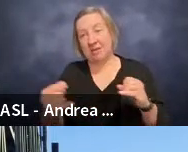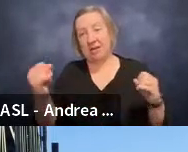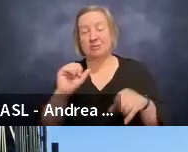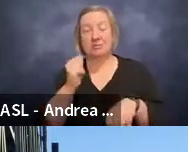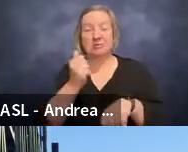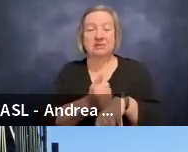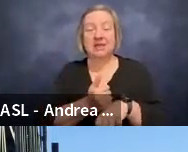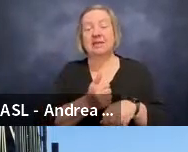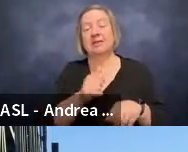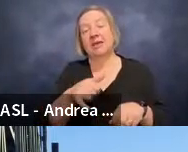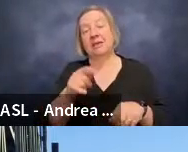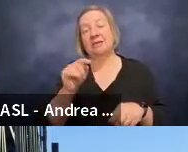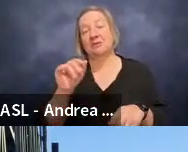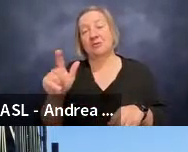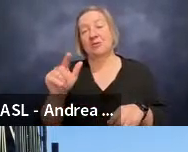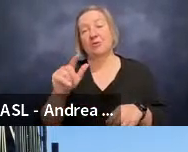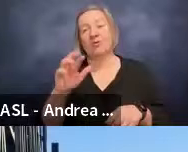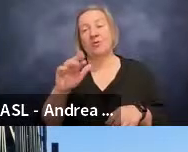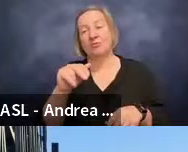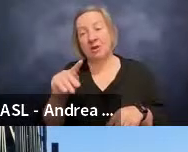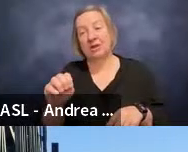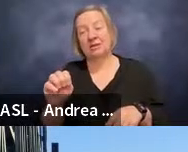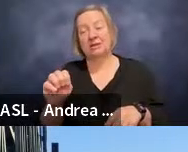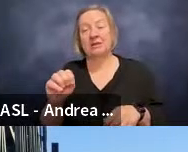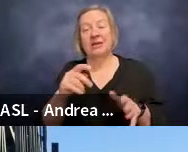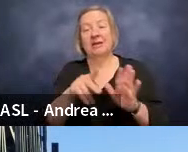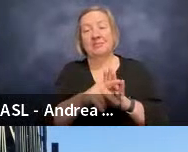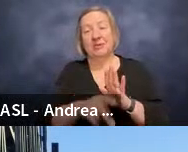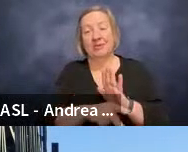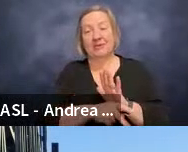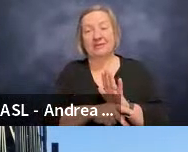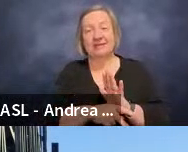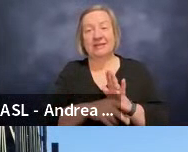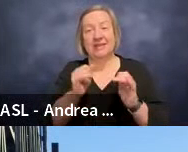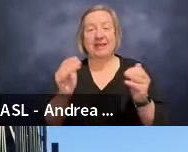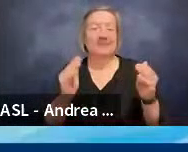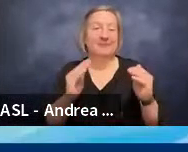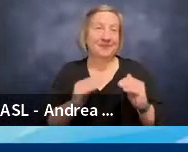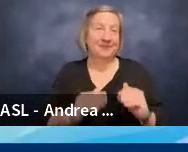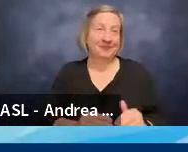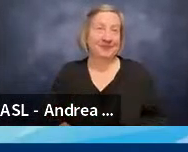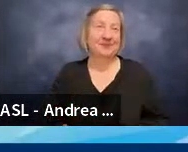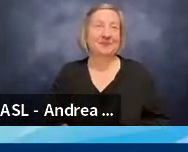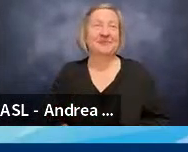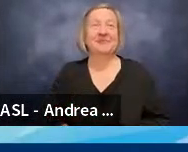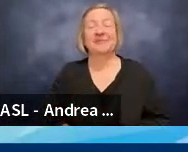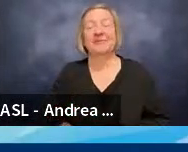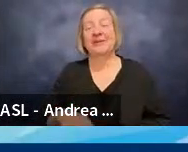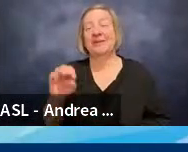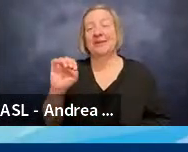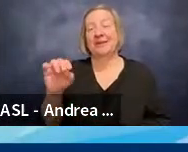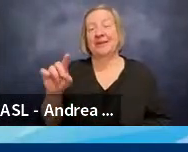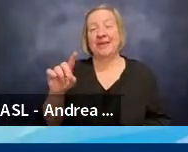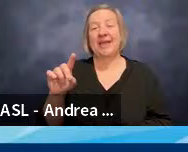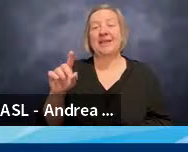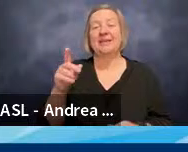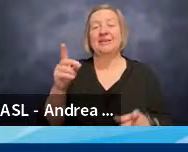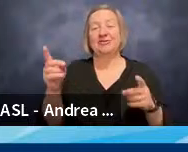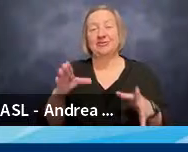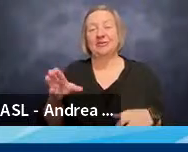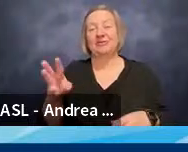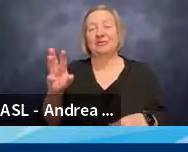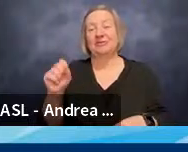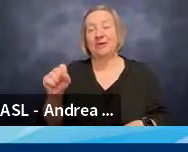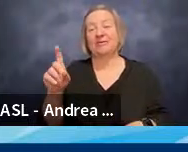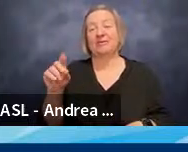rates and policies. So we will move into the next slide. which is Ed, who is the director of the Washtenaw